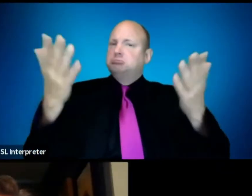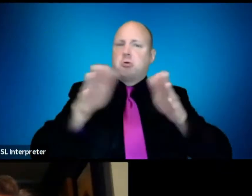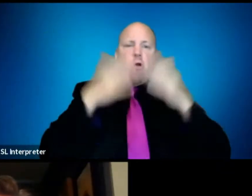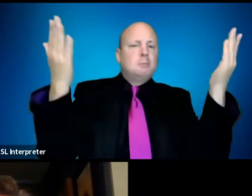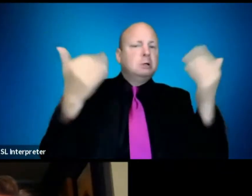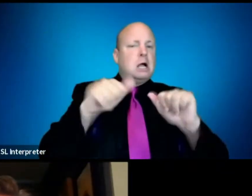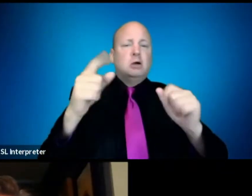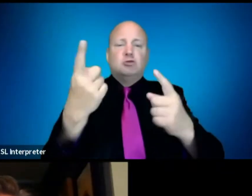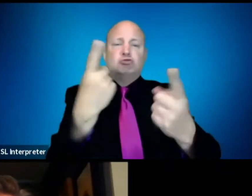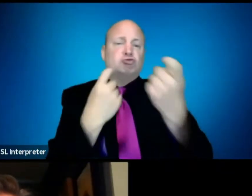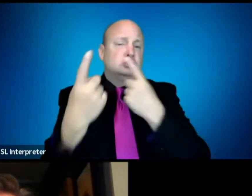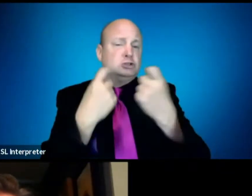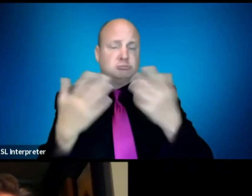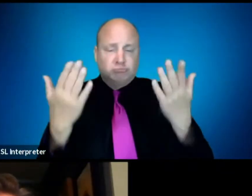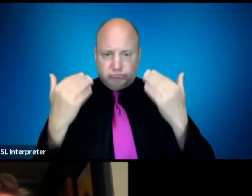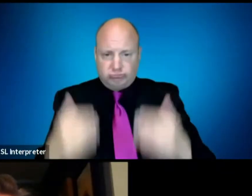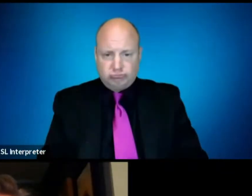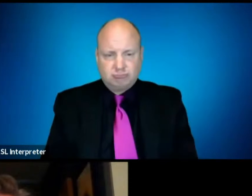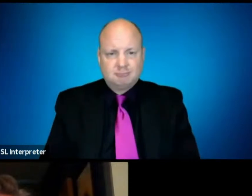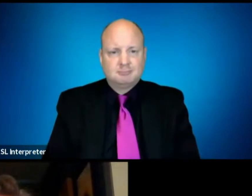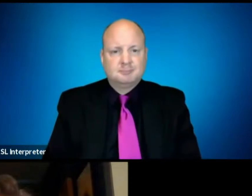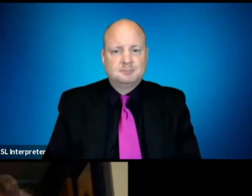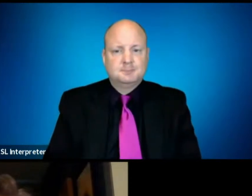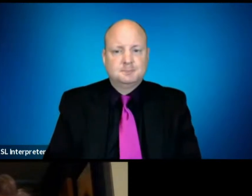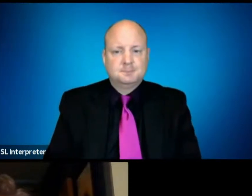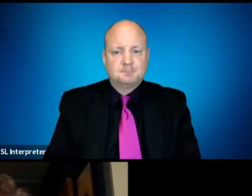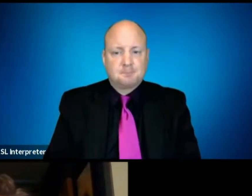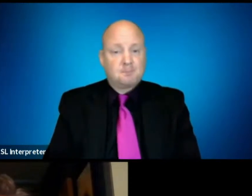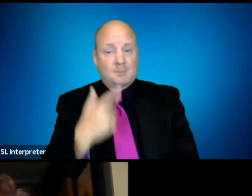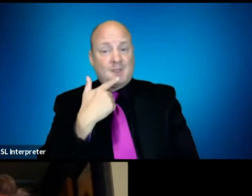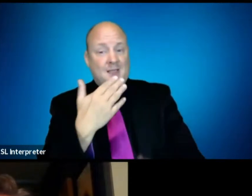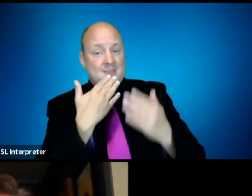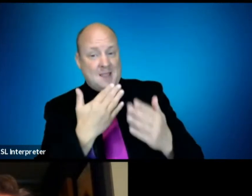Thank you, Dr. Sidelinger, for sharing that story.